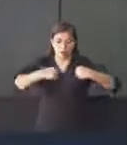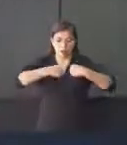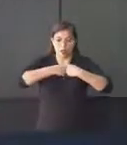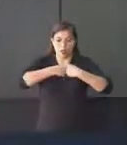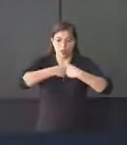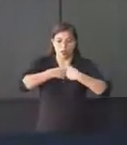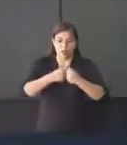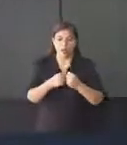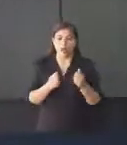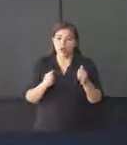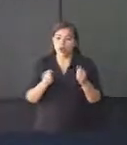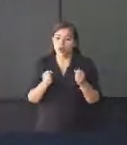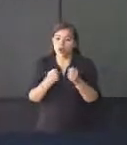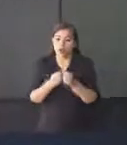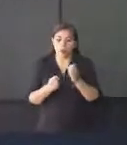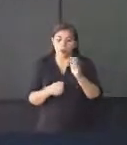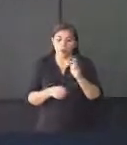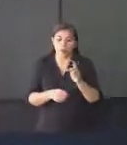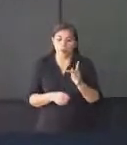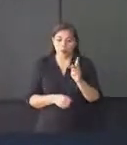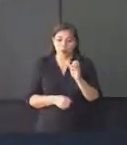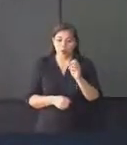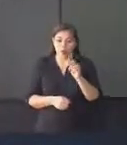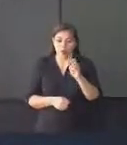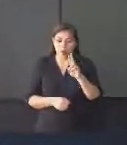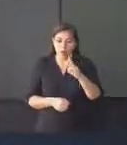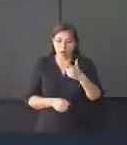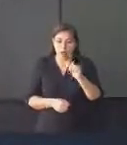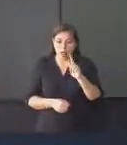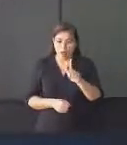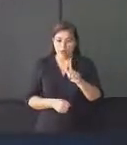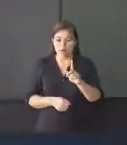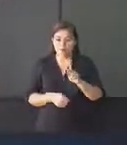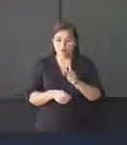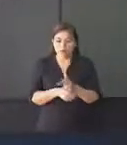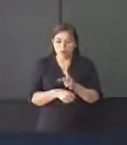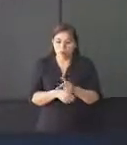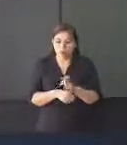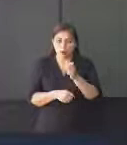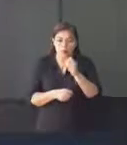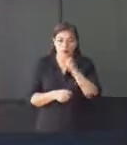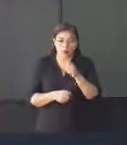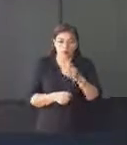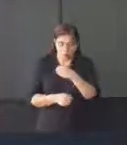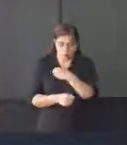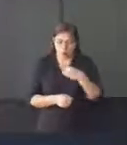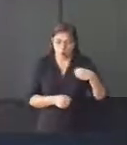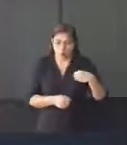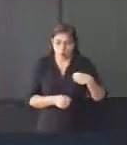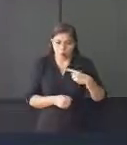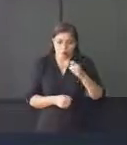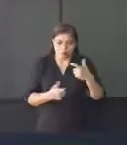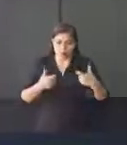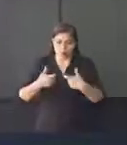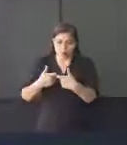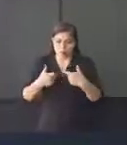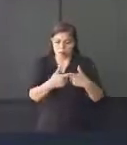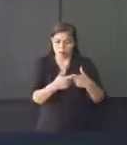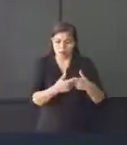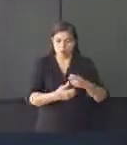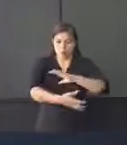Spain, bordering with Portugal, territory of reception and territory committed